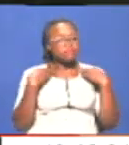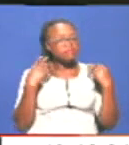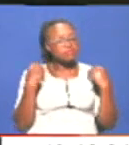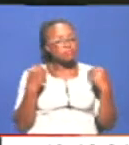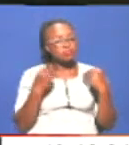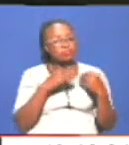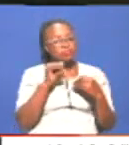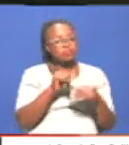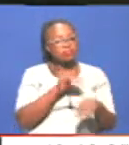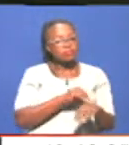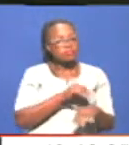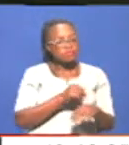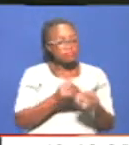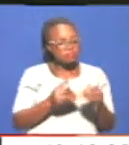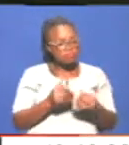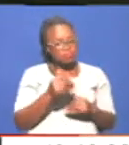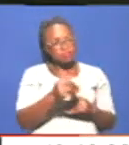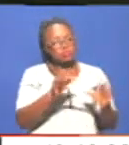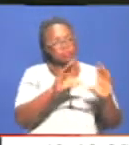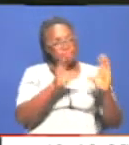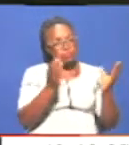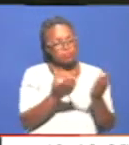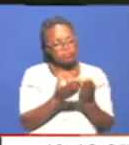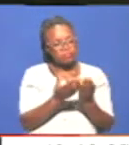called going for world,